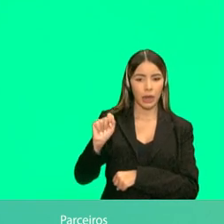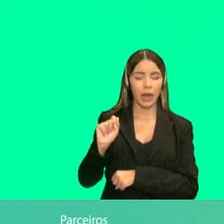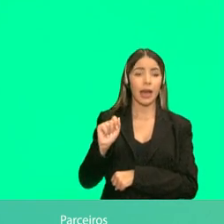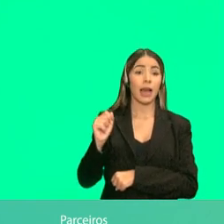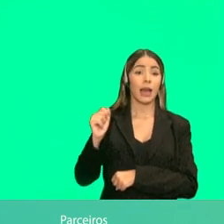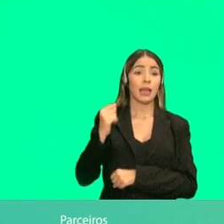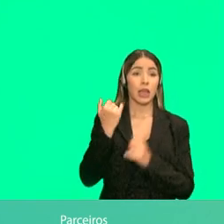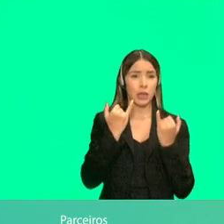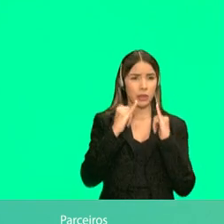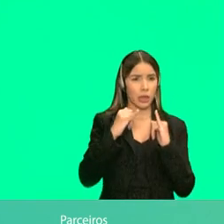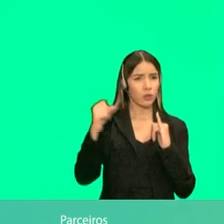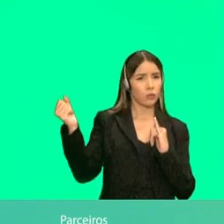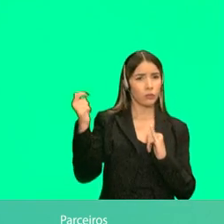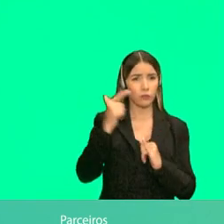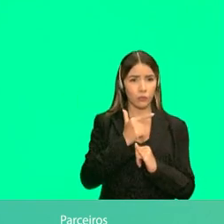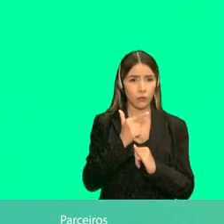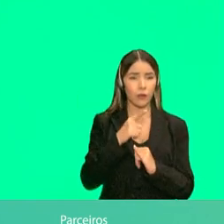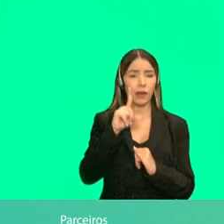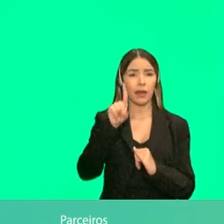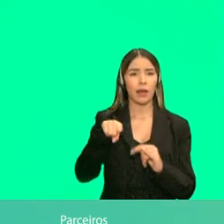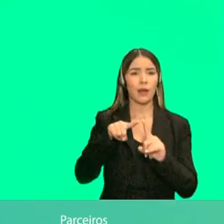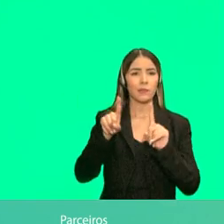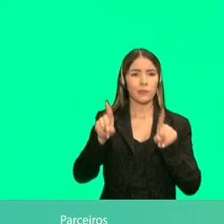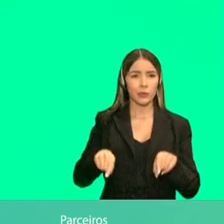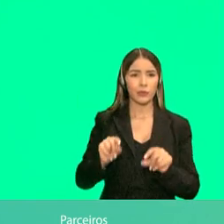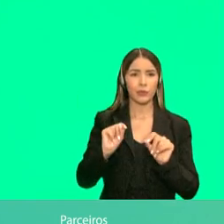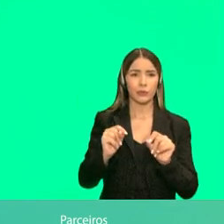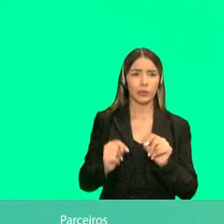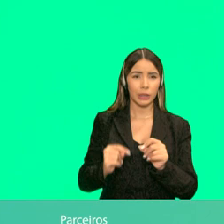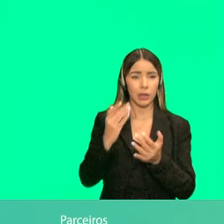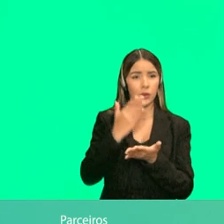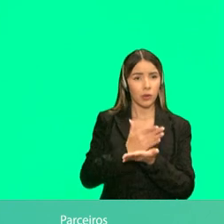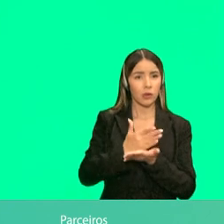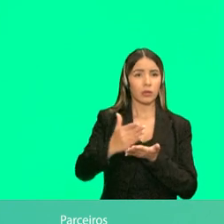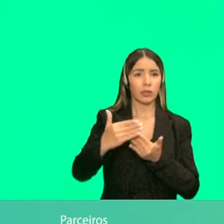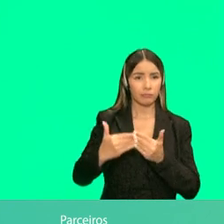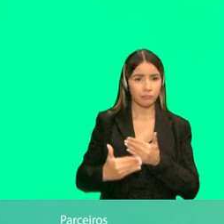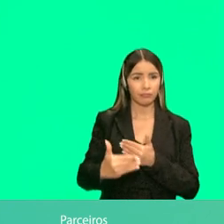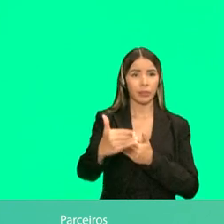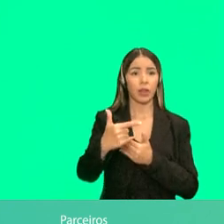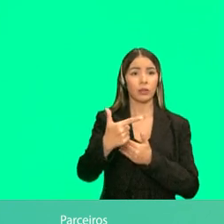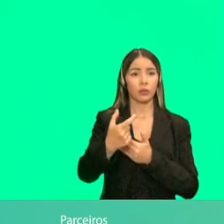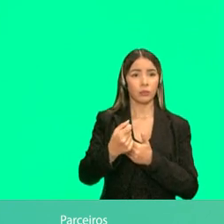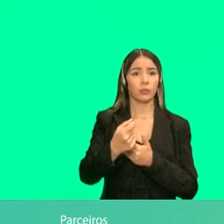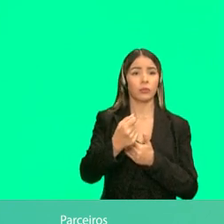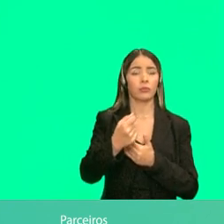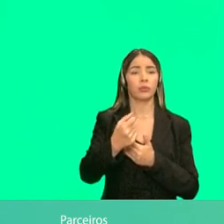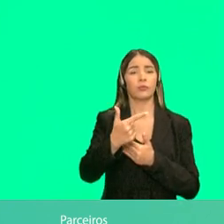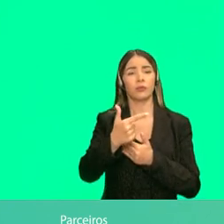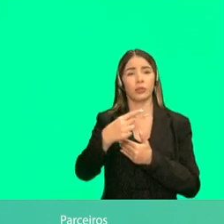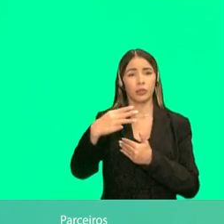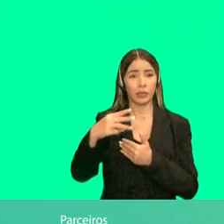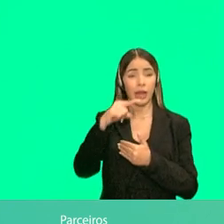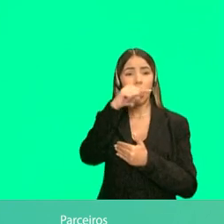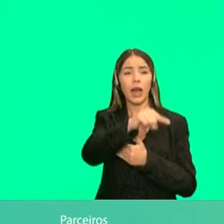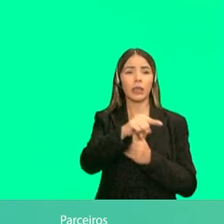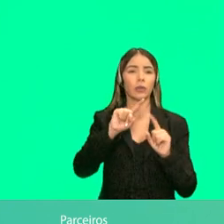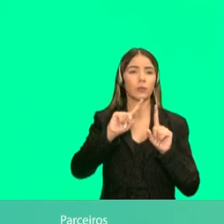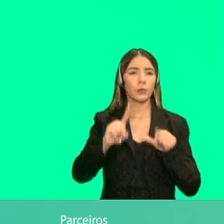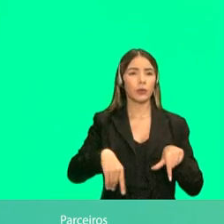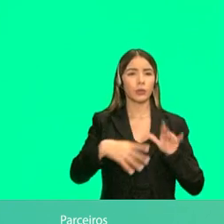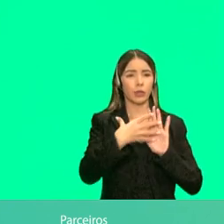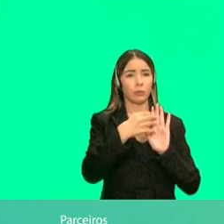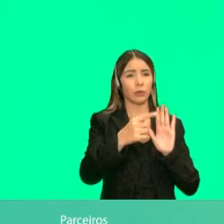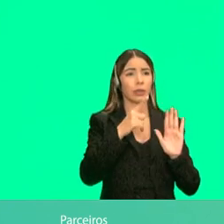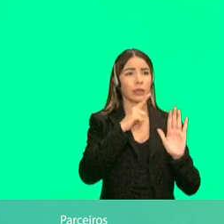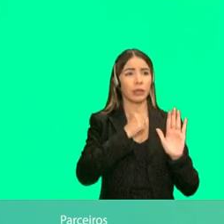tons of renewable ammonia. And we also have the idea to focus on serving the Australian market